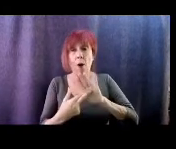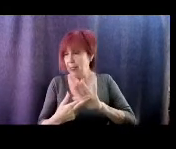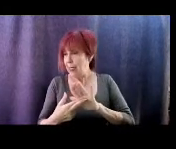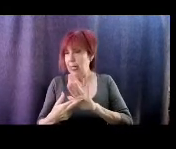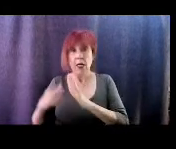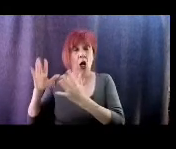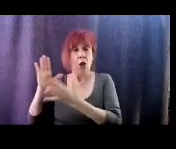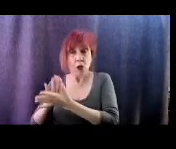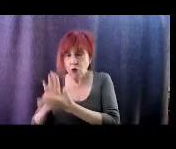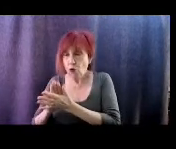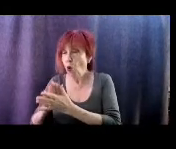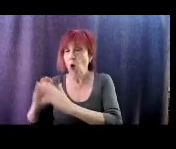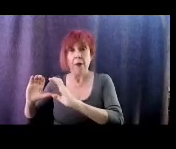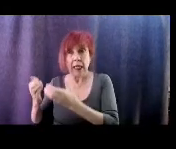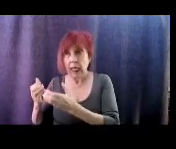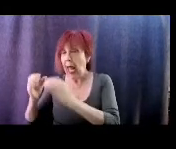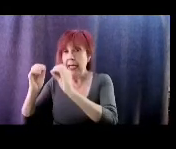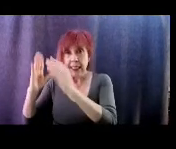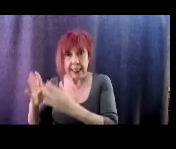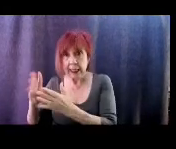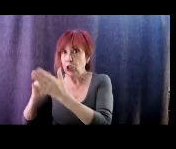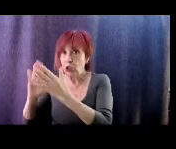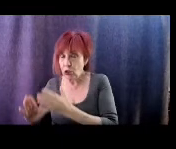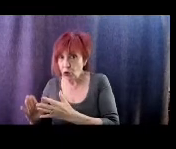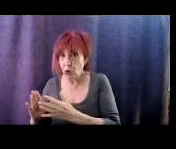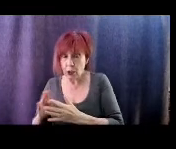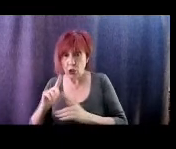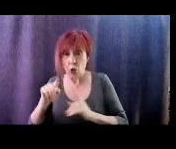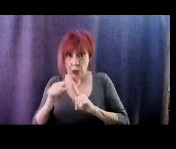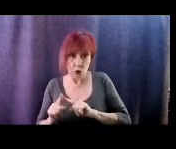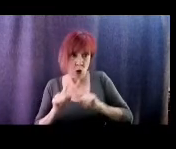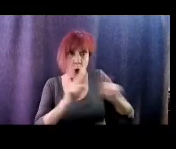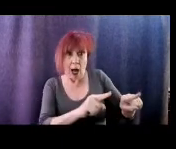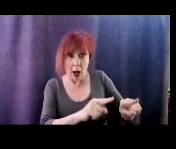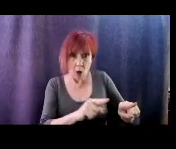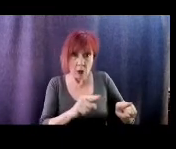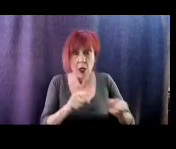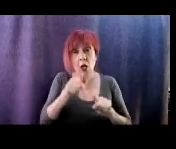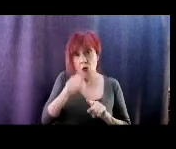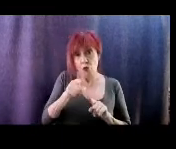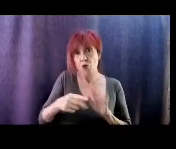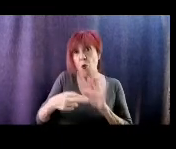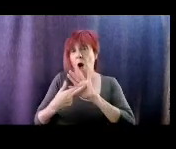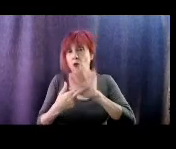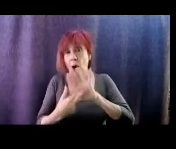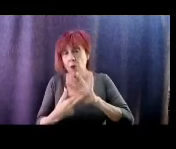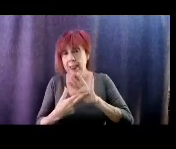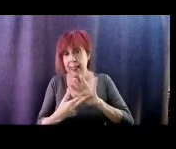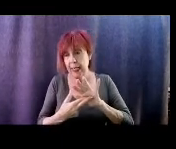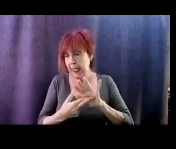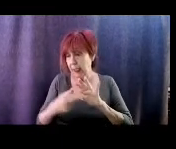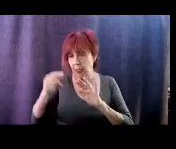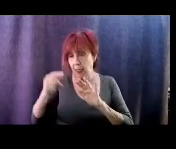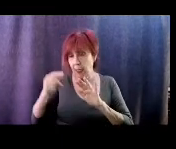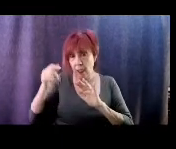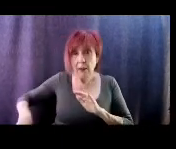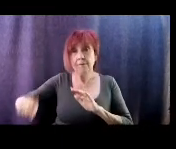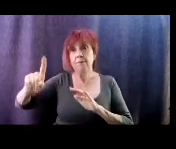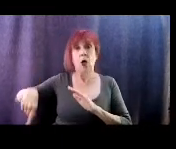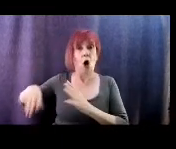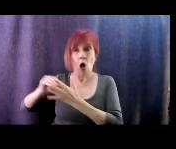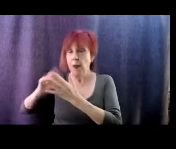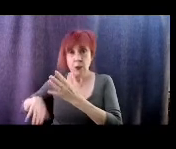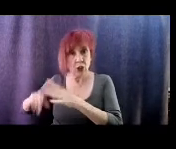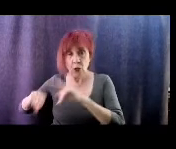what you do out there in the community and on the job is what the community sees, and the people in these jobs and all these